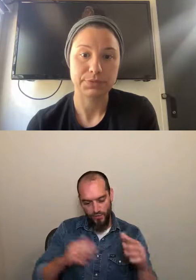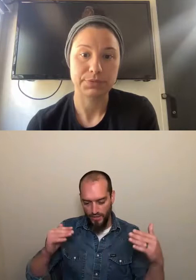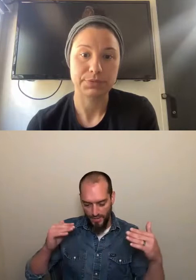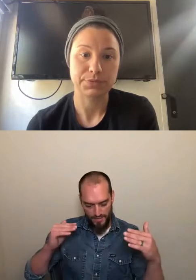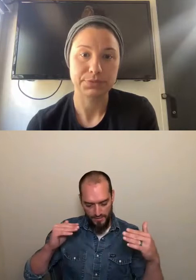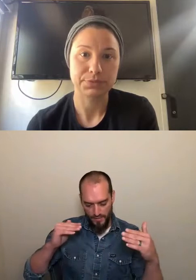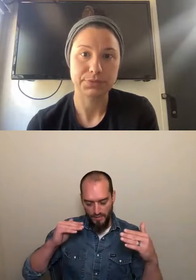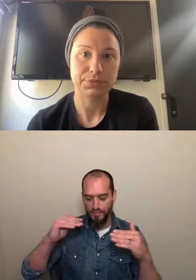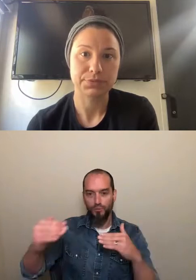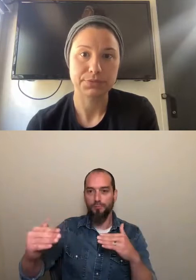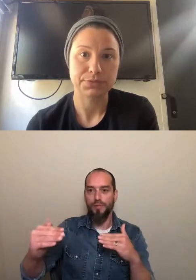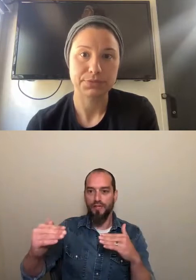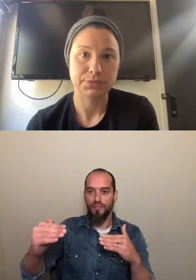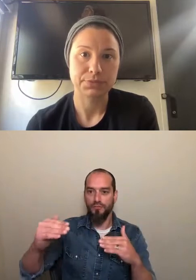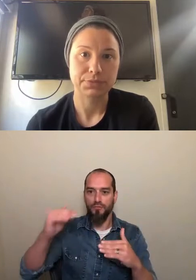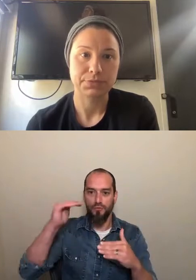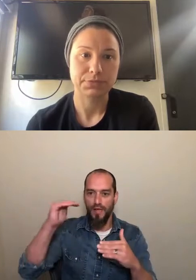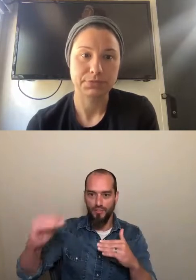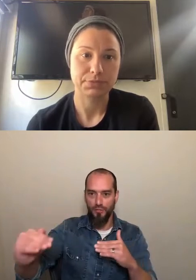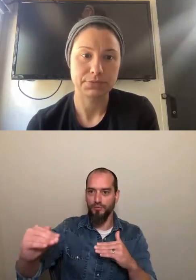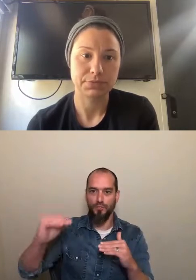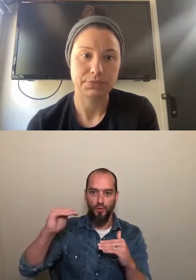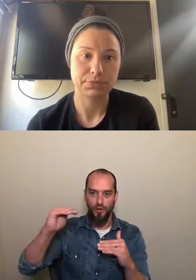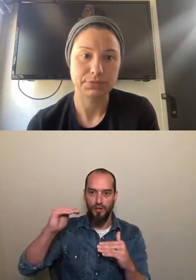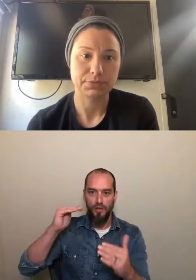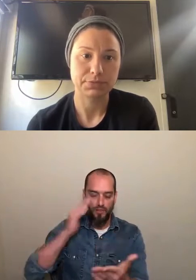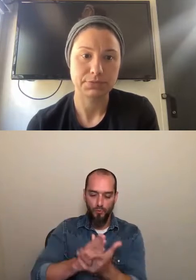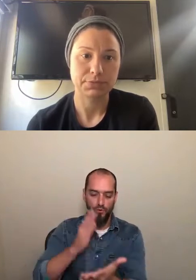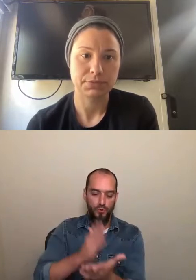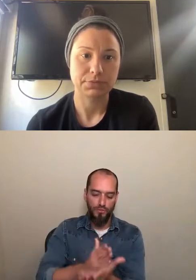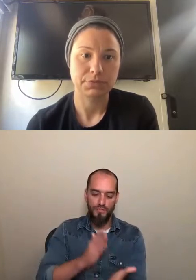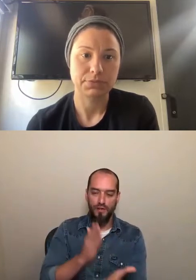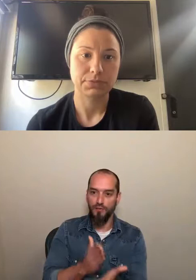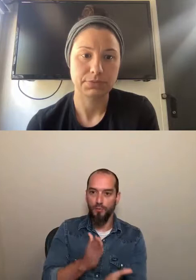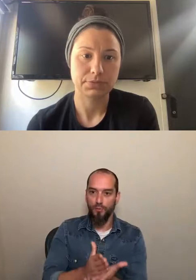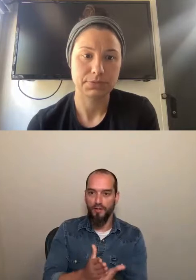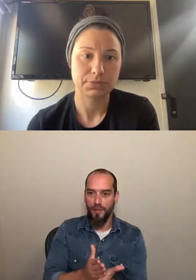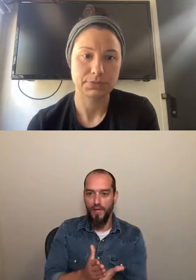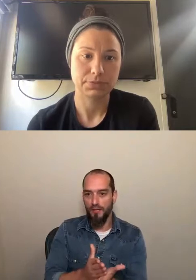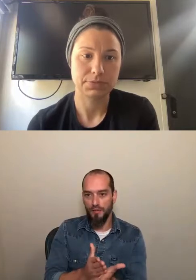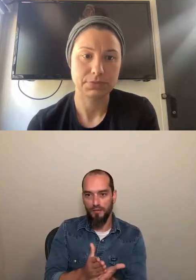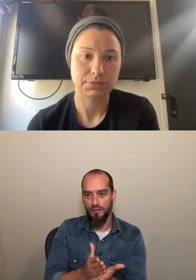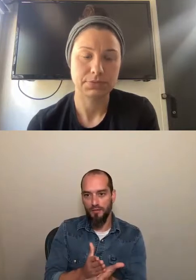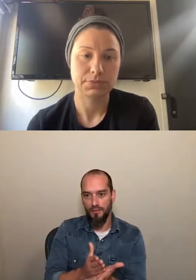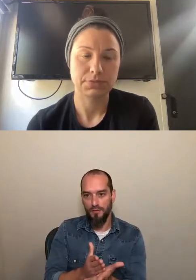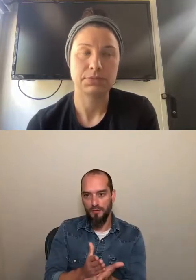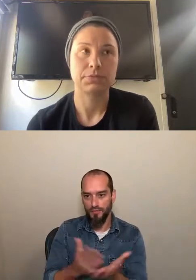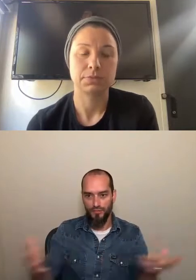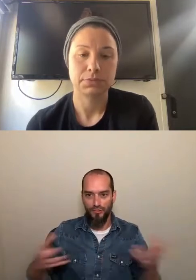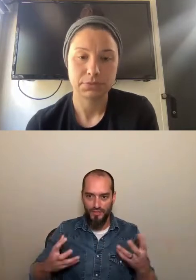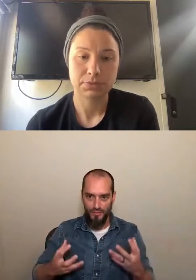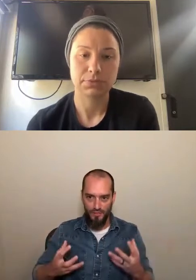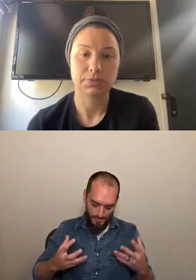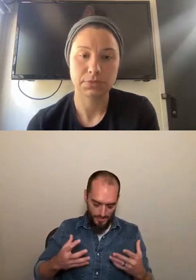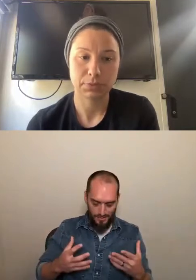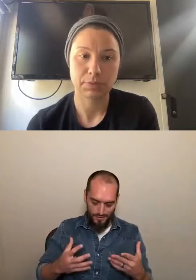even though they might issue a bid to execute this work, the more corners they cut, the more money they make, because they're